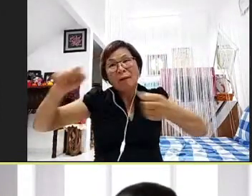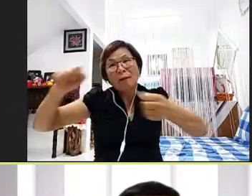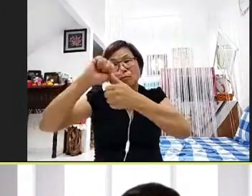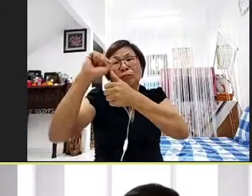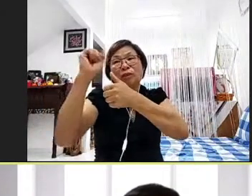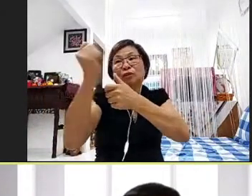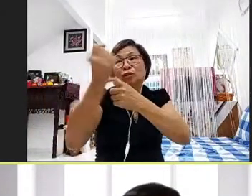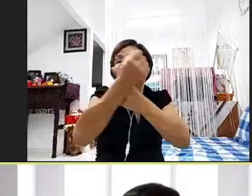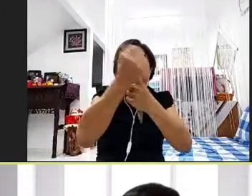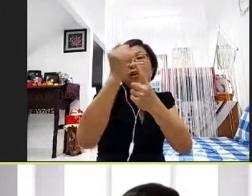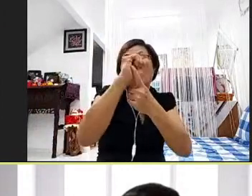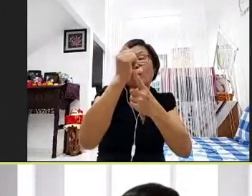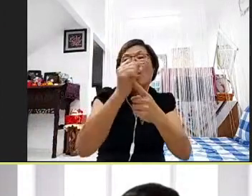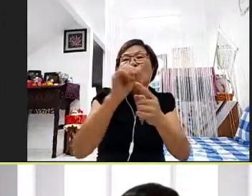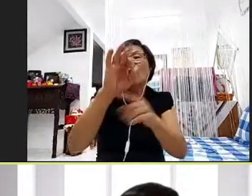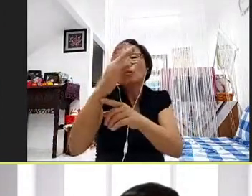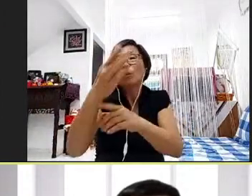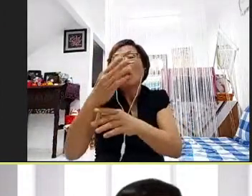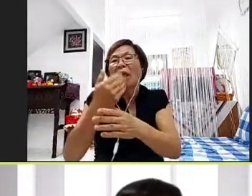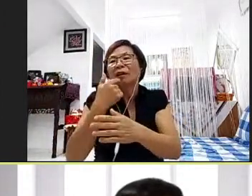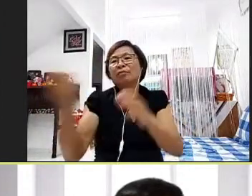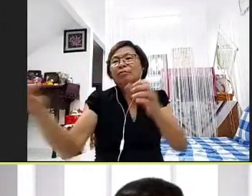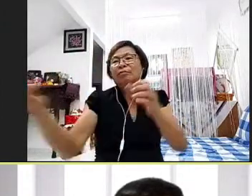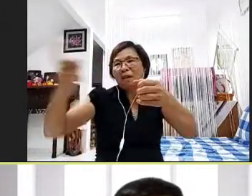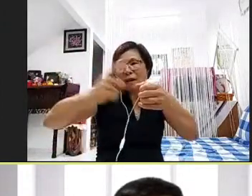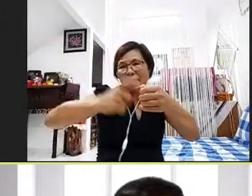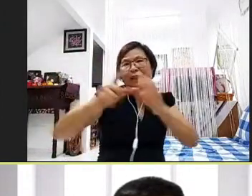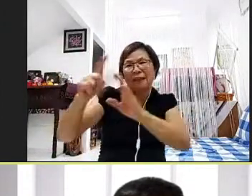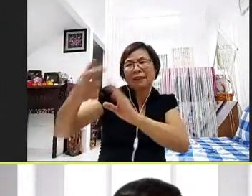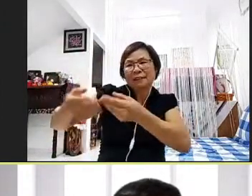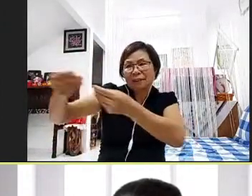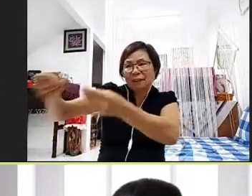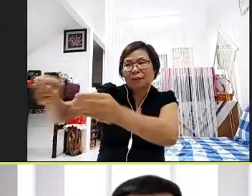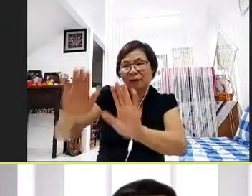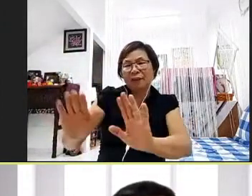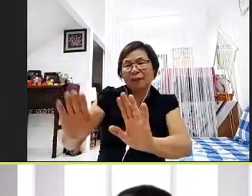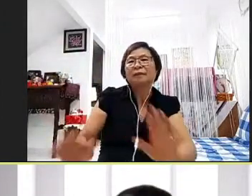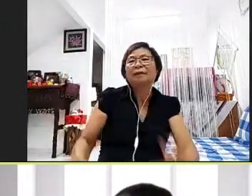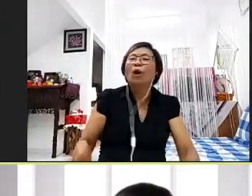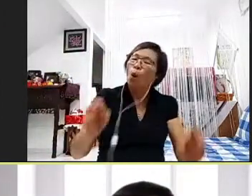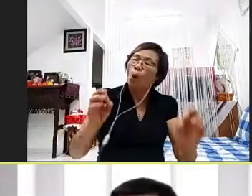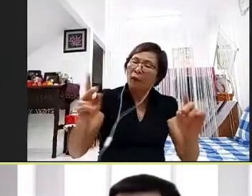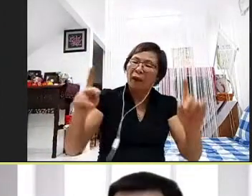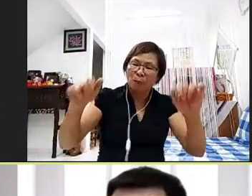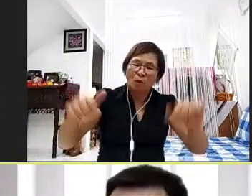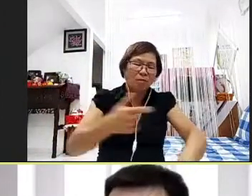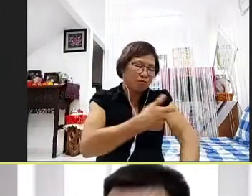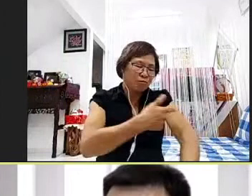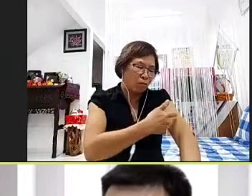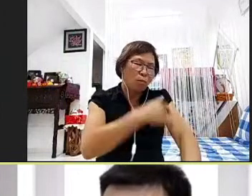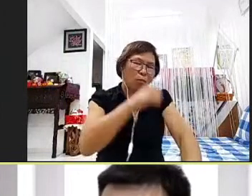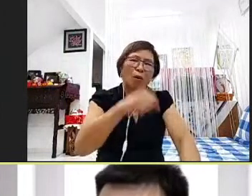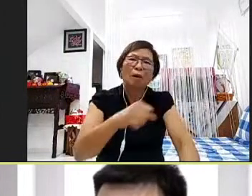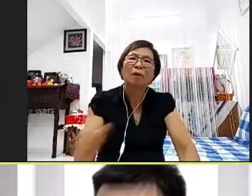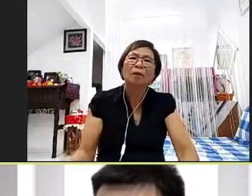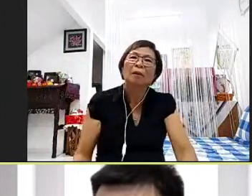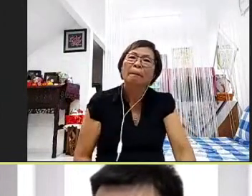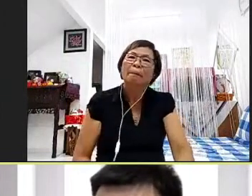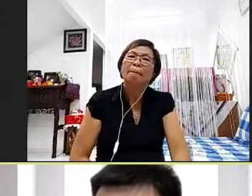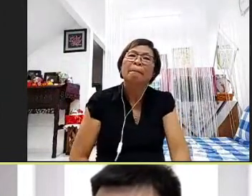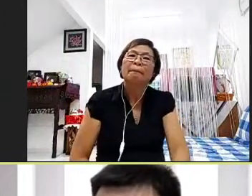I will give the link later. But in summary, it's okay. Regards to